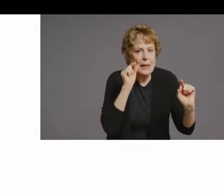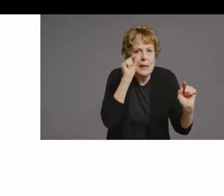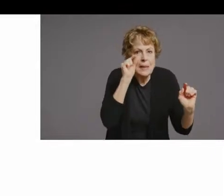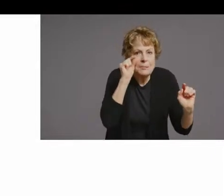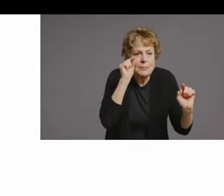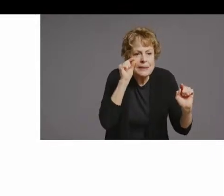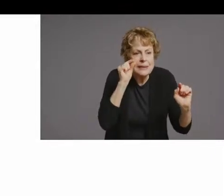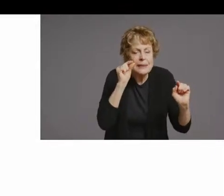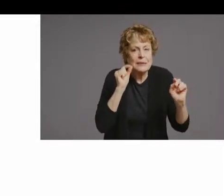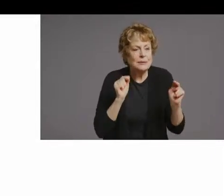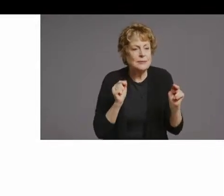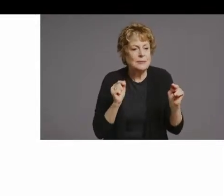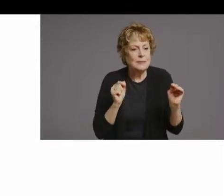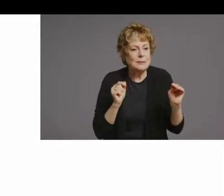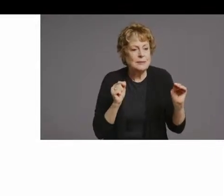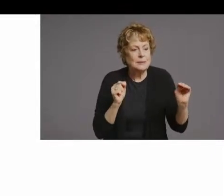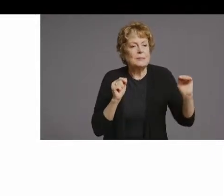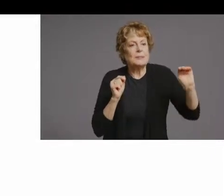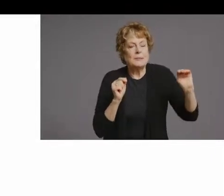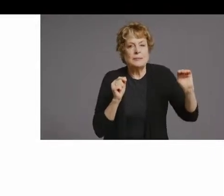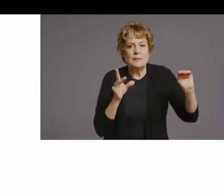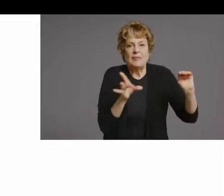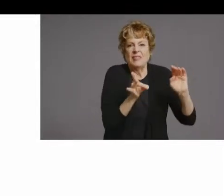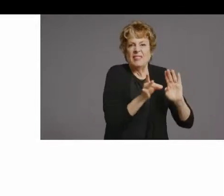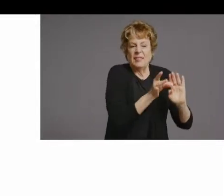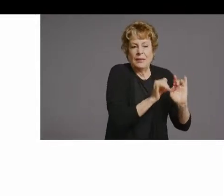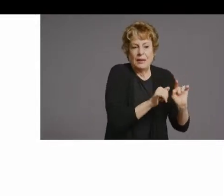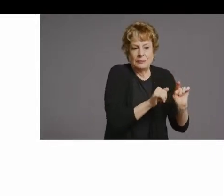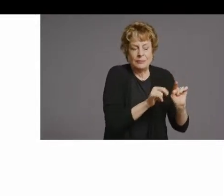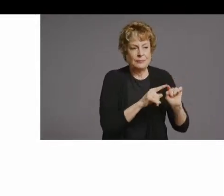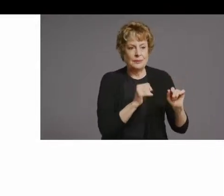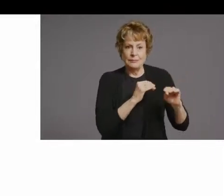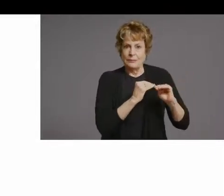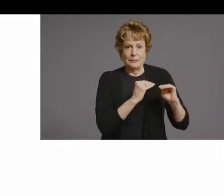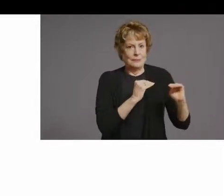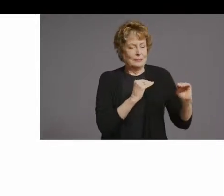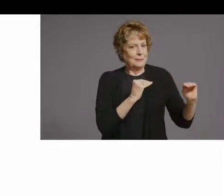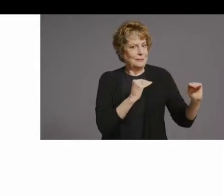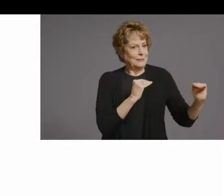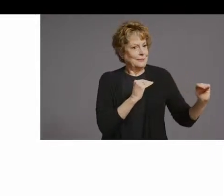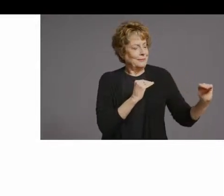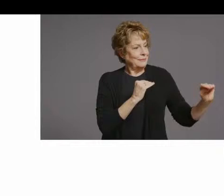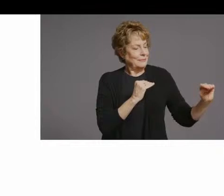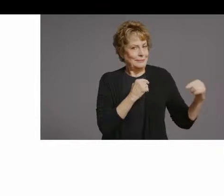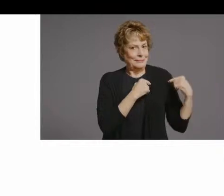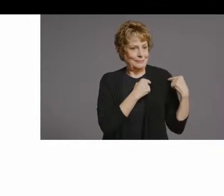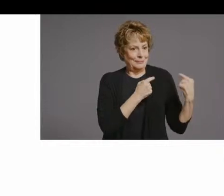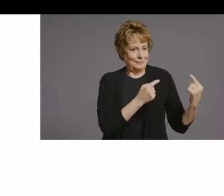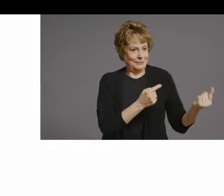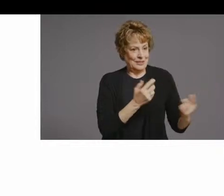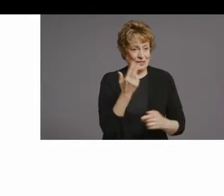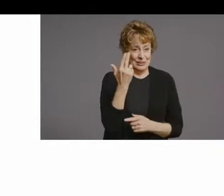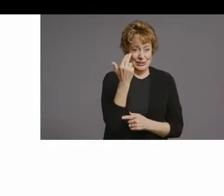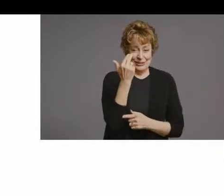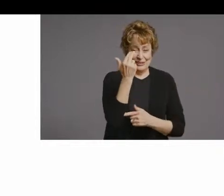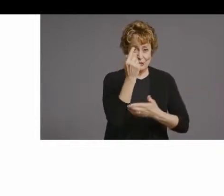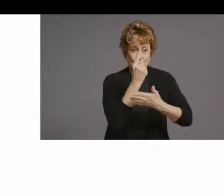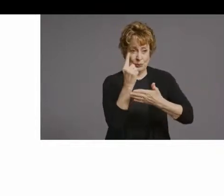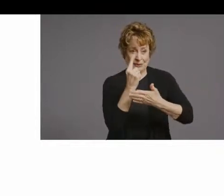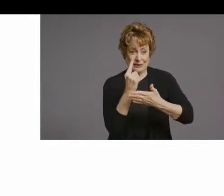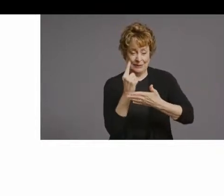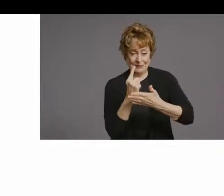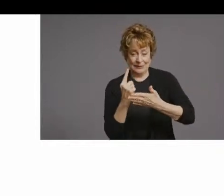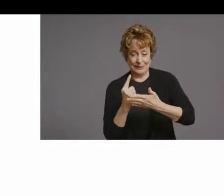in the number of cases, but overall staying relatively steady after a 13-week decline in